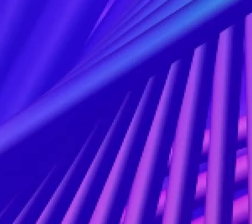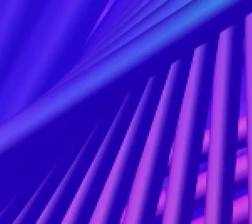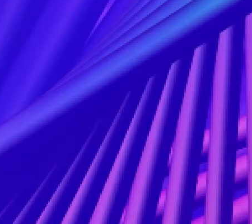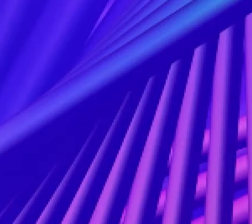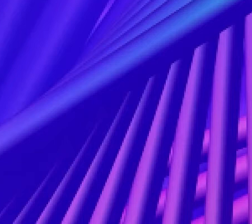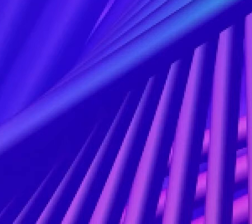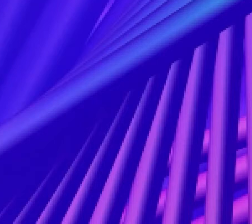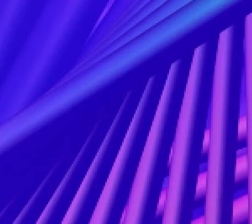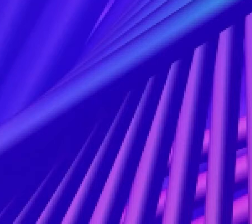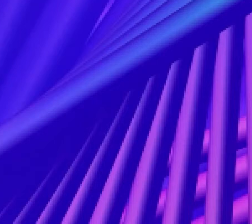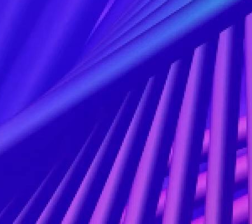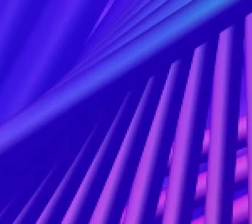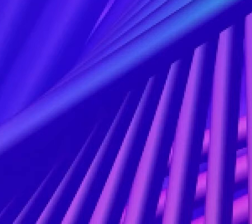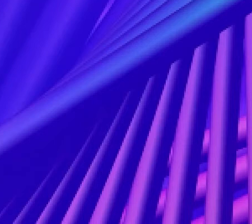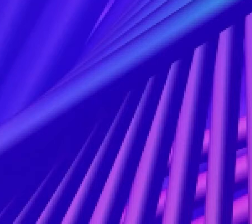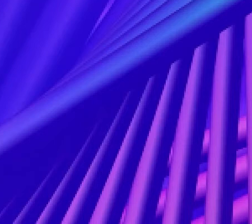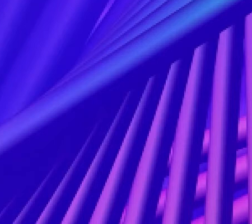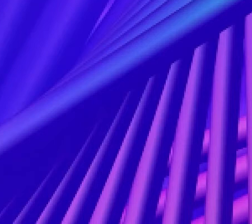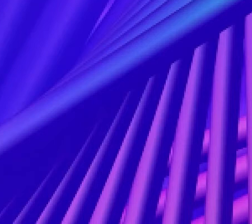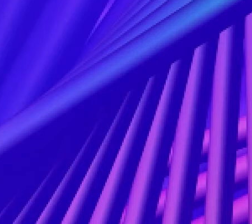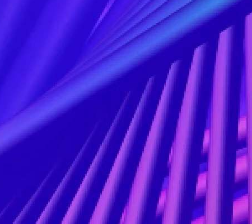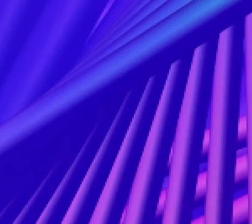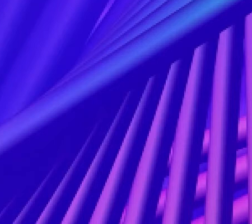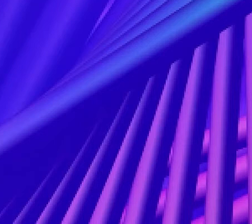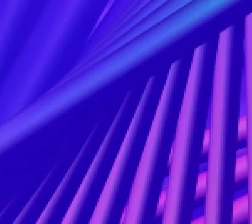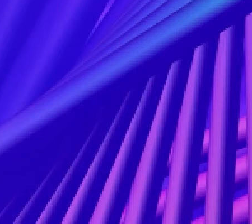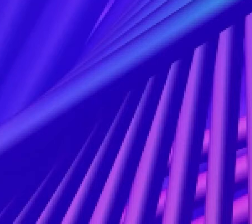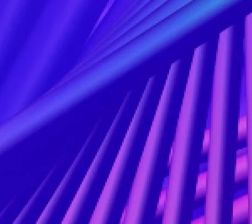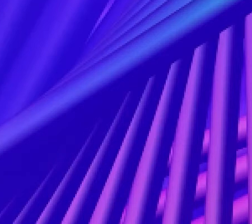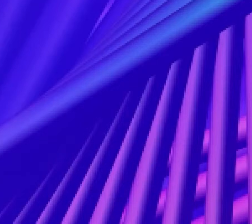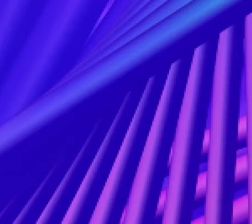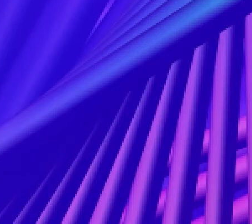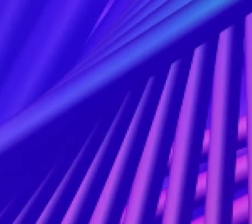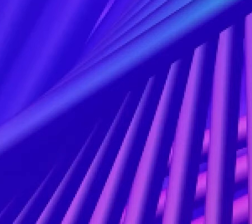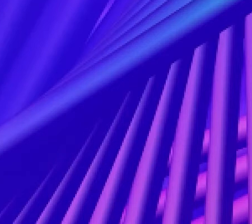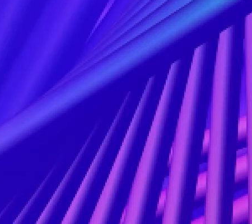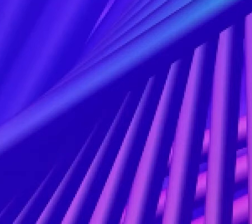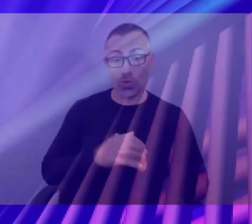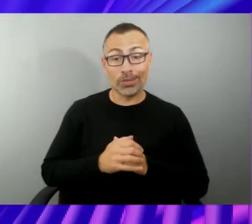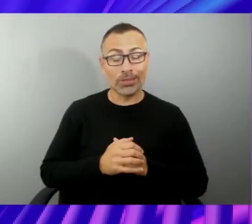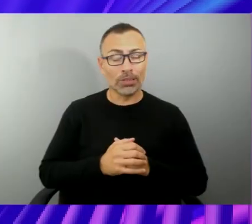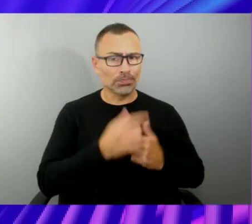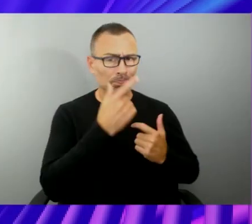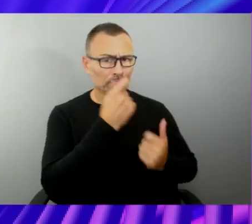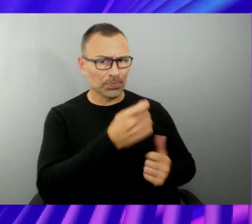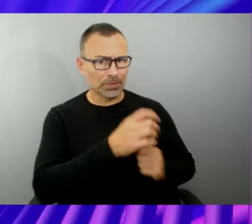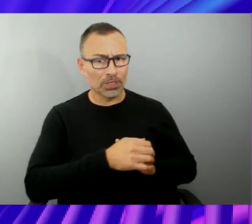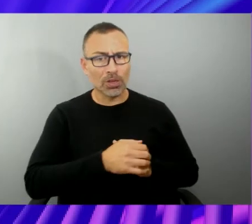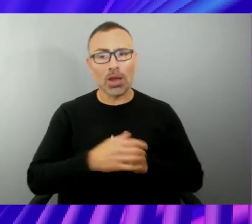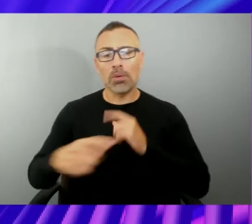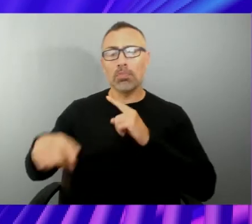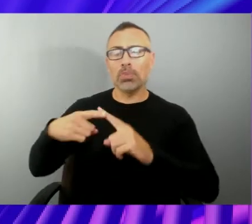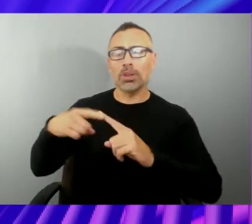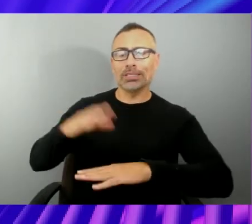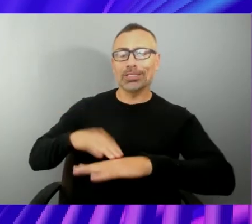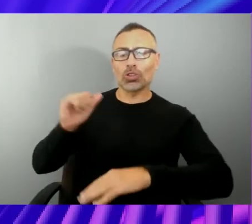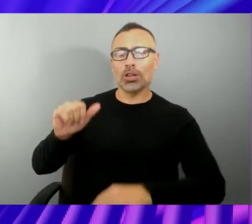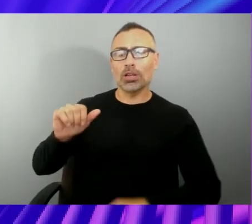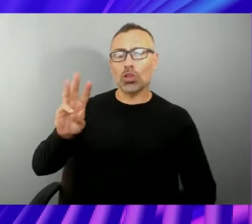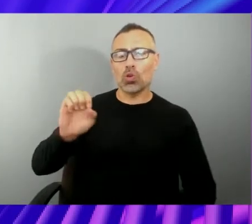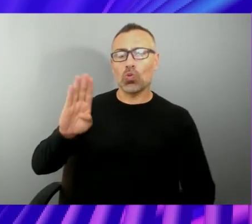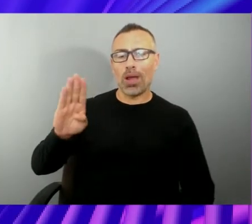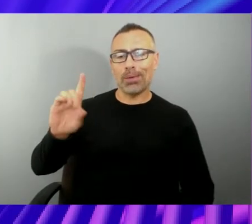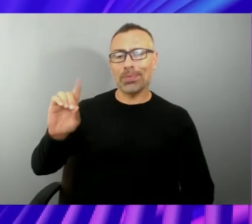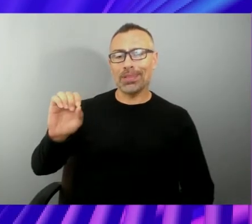is here. Ah, that's interesting. Yes. Right? And in addition to that, it's calling the web dev account. That's correct. Yes. The